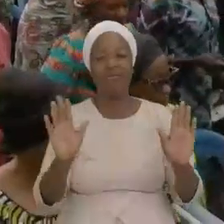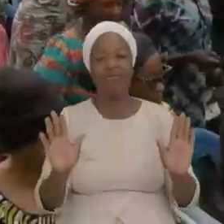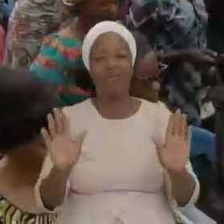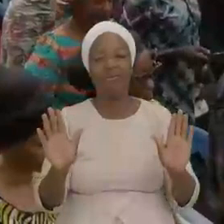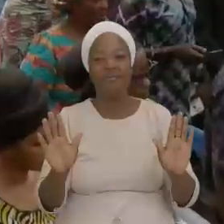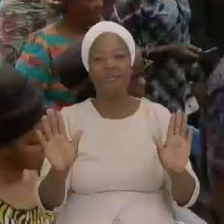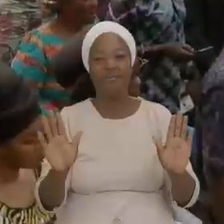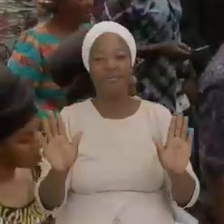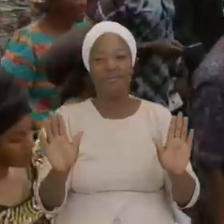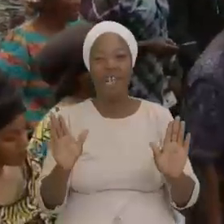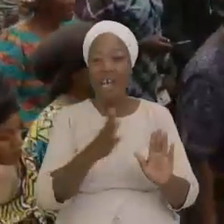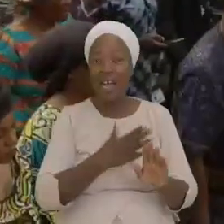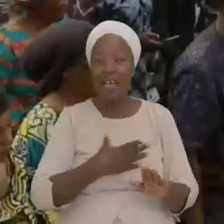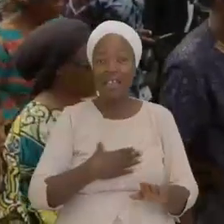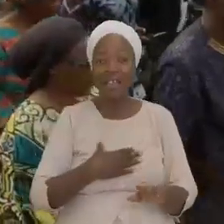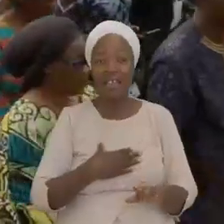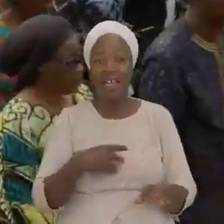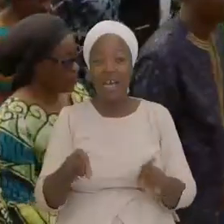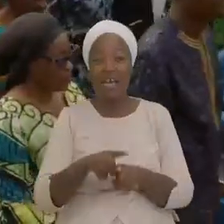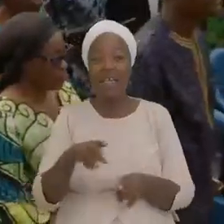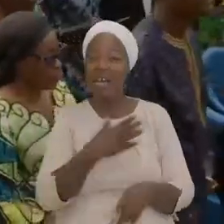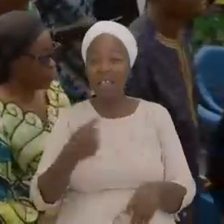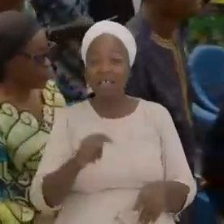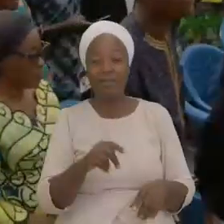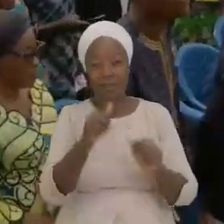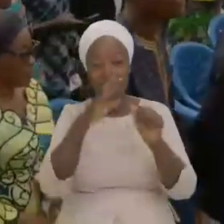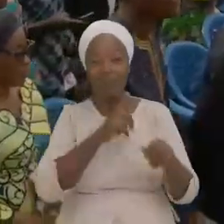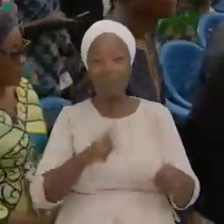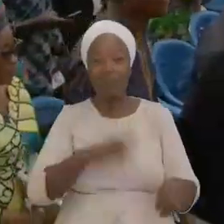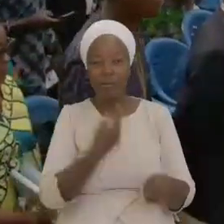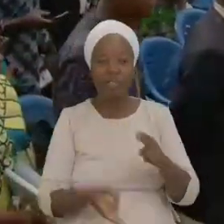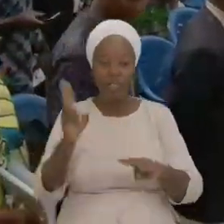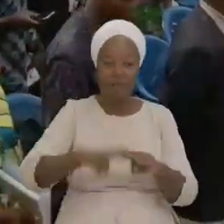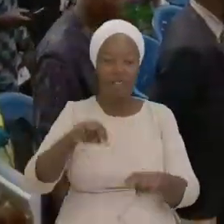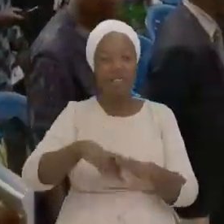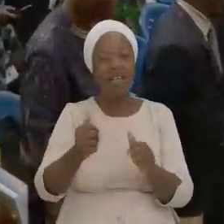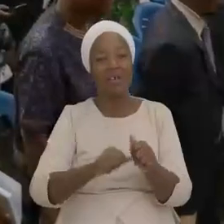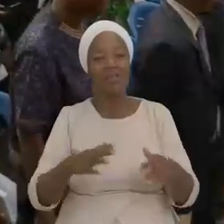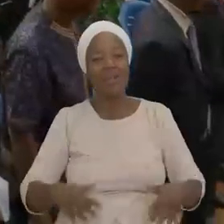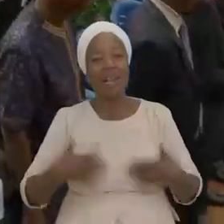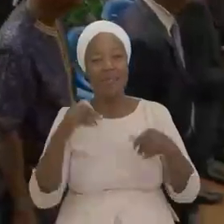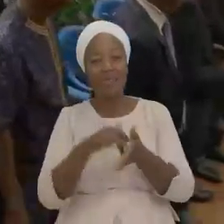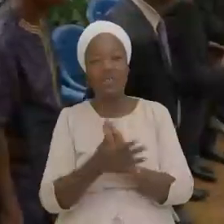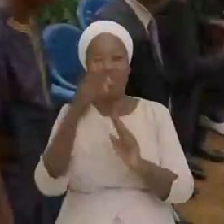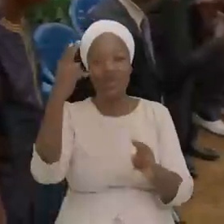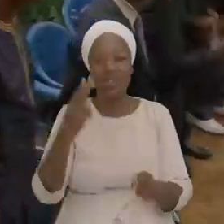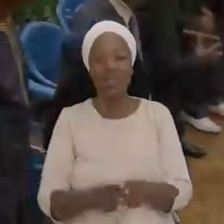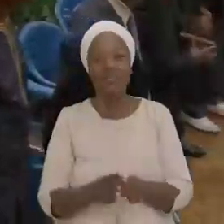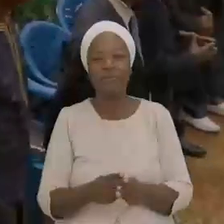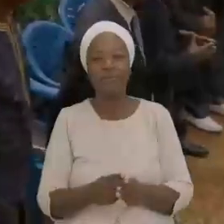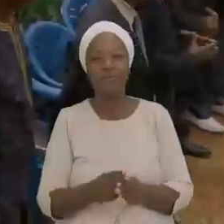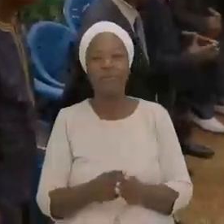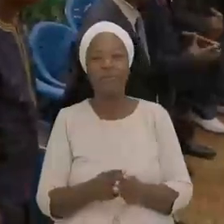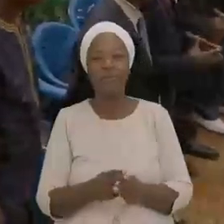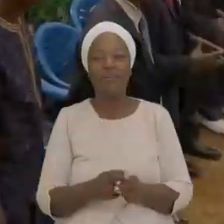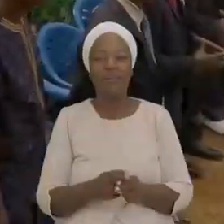And the blessing of the Lord be multiplied in every life in Jesus' name.